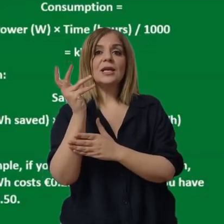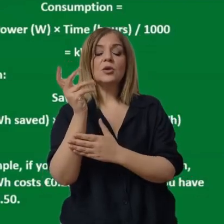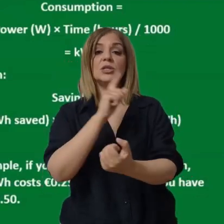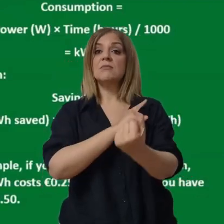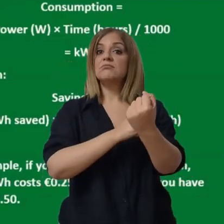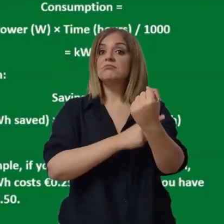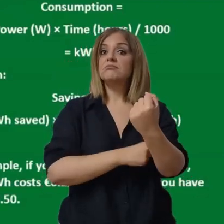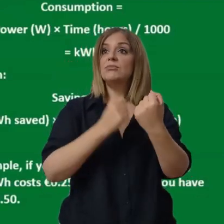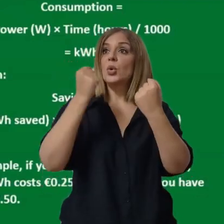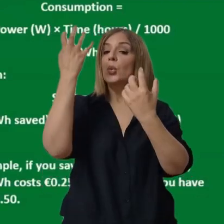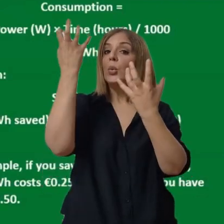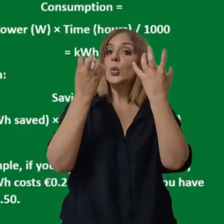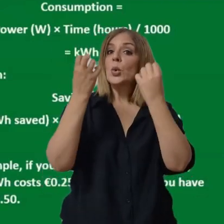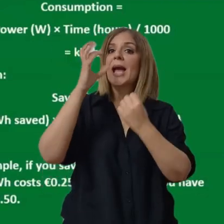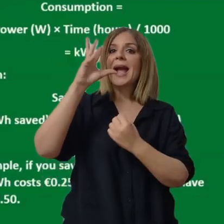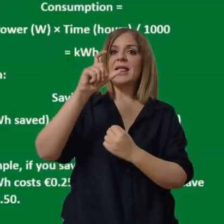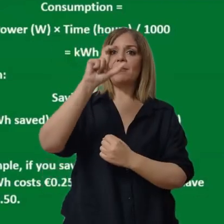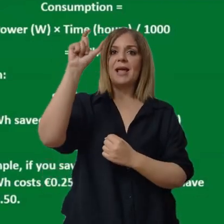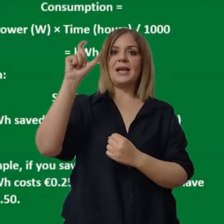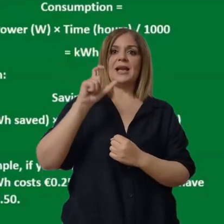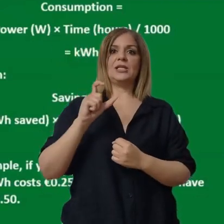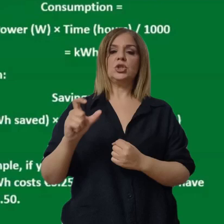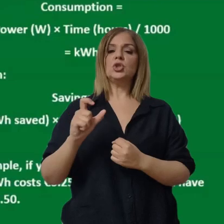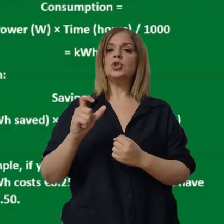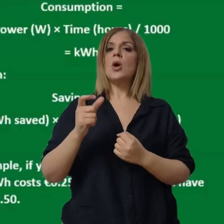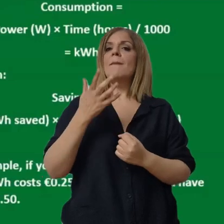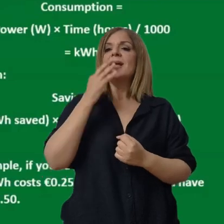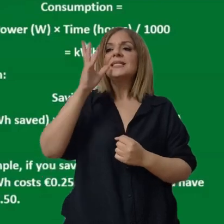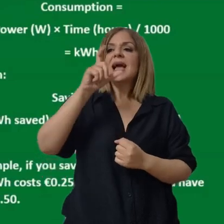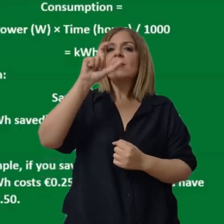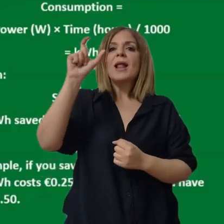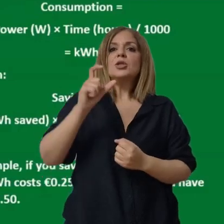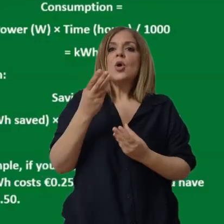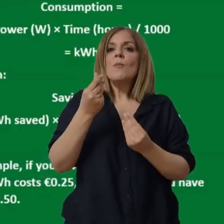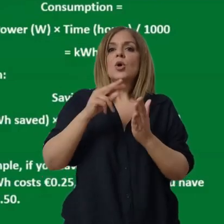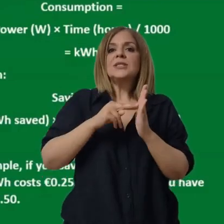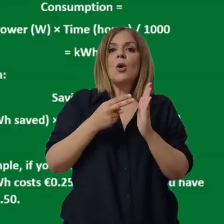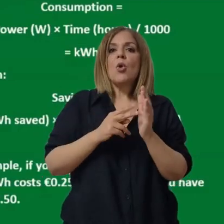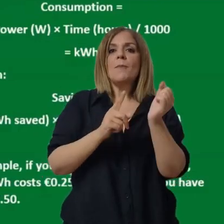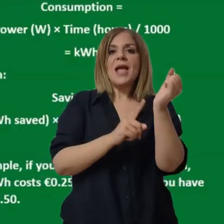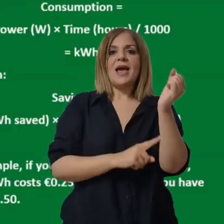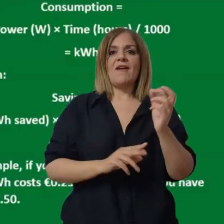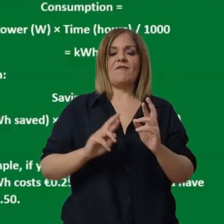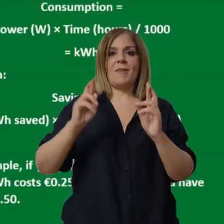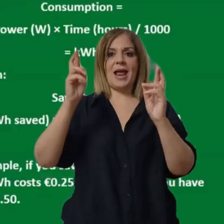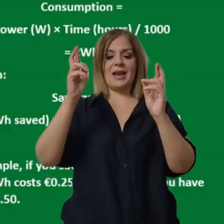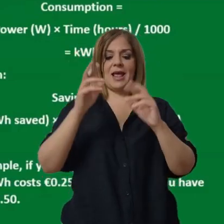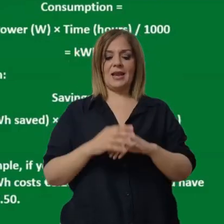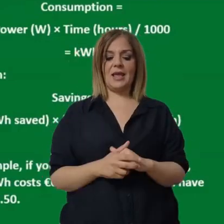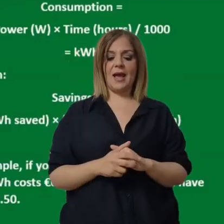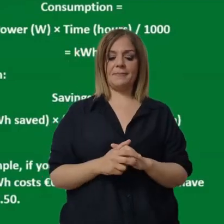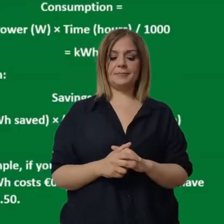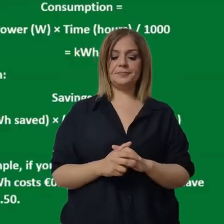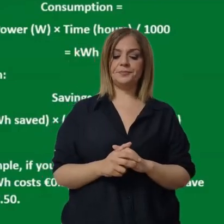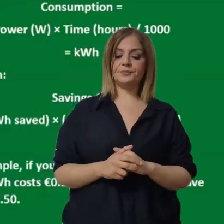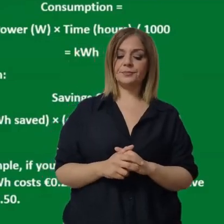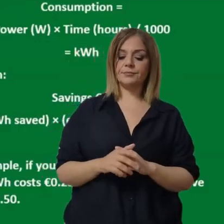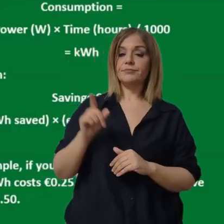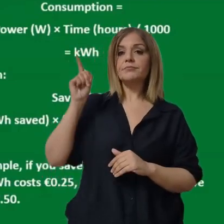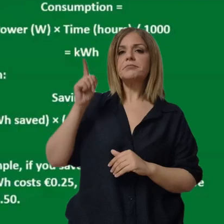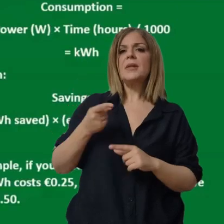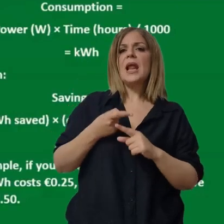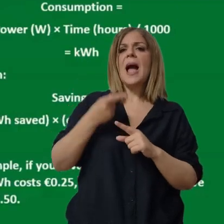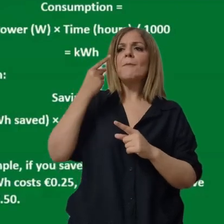our daily actions for saving energy. So this is a really